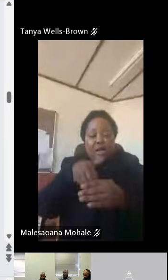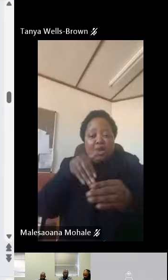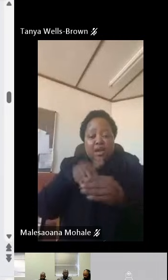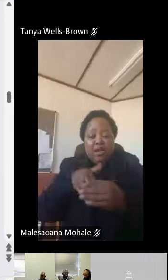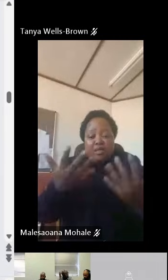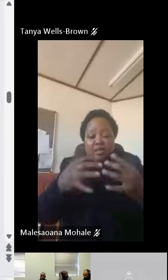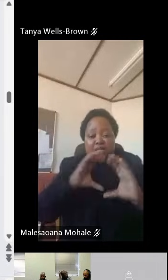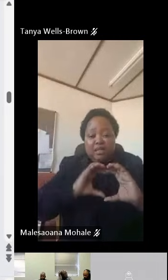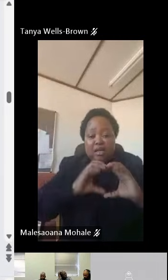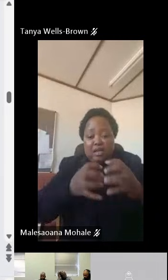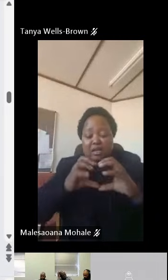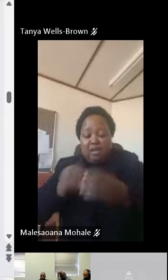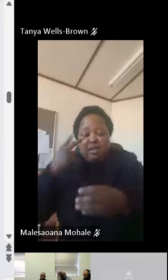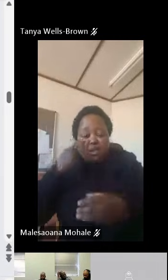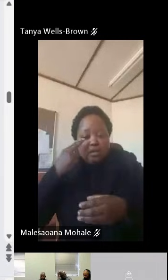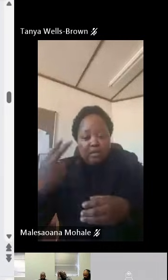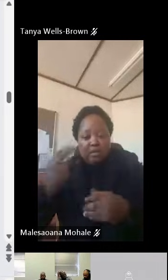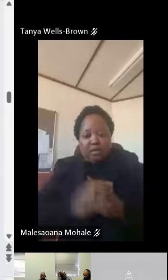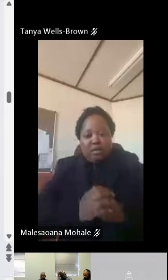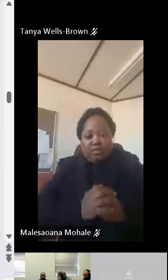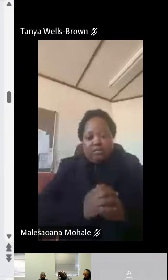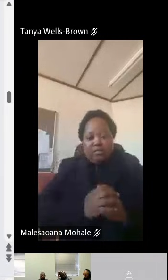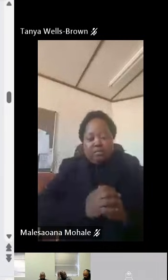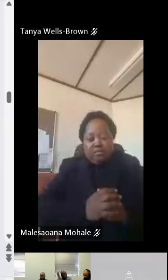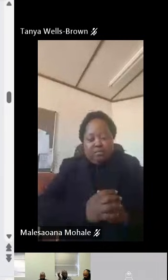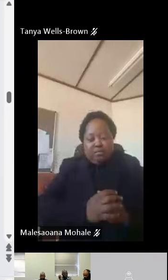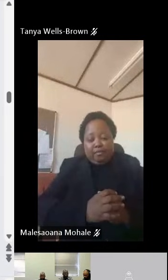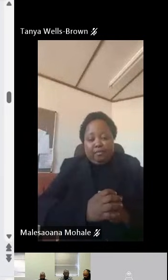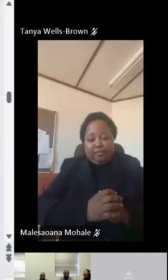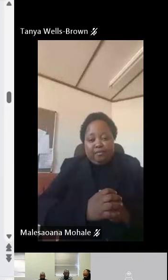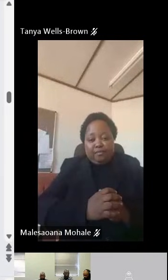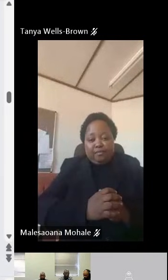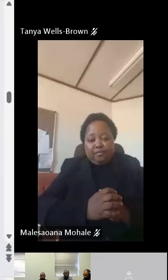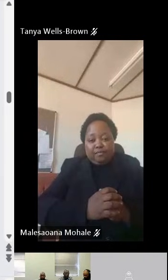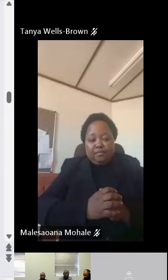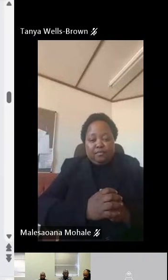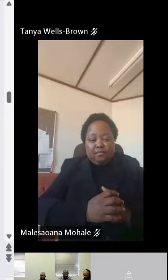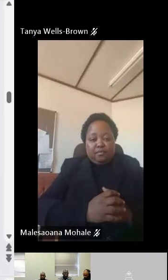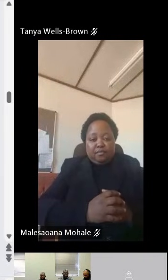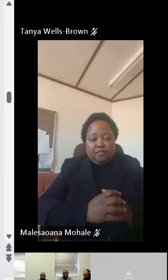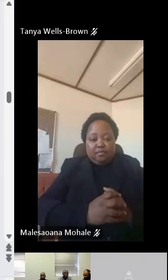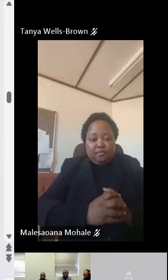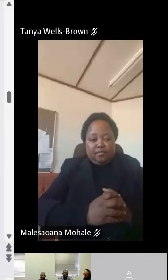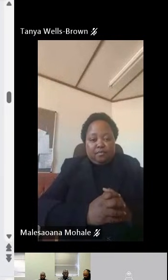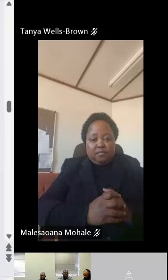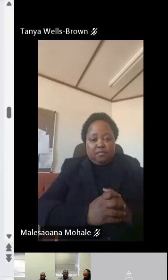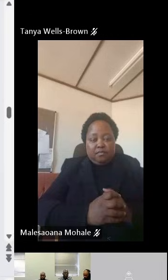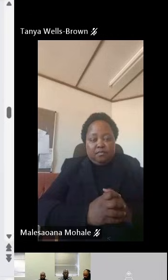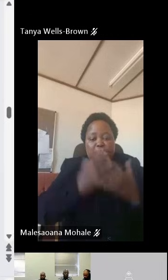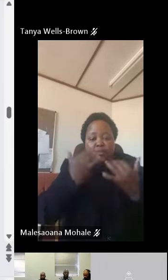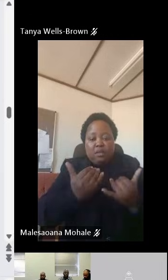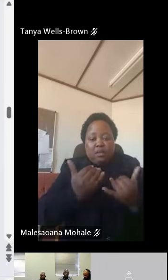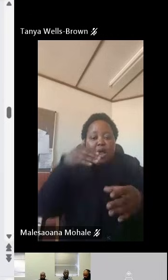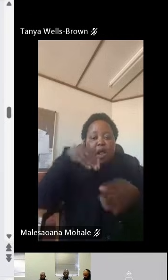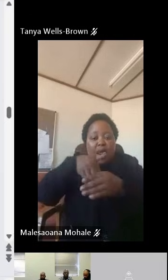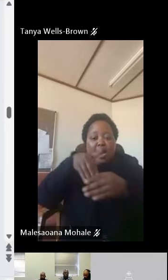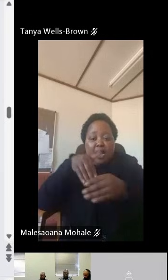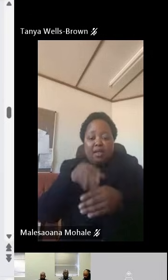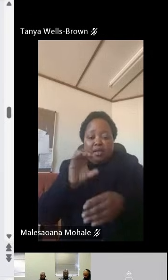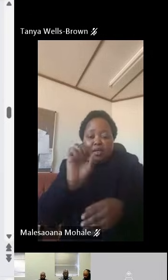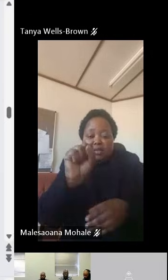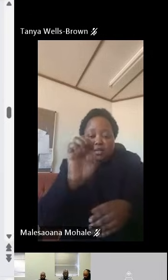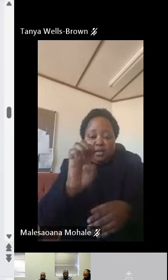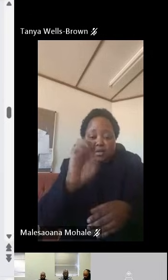lens. Please go to the next slide, Idade. So intersectionality lens, it